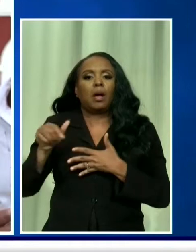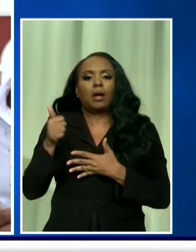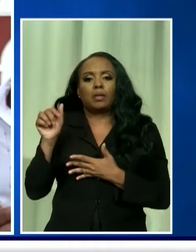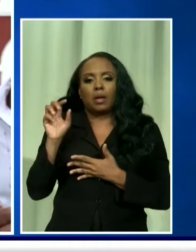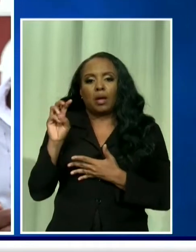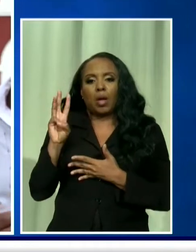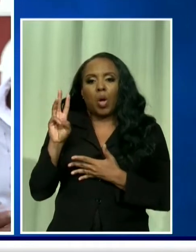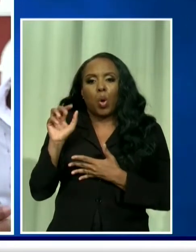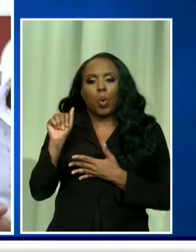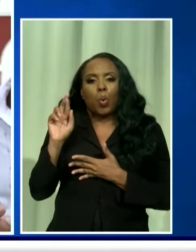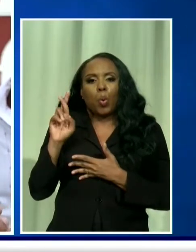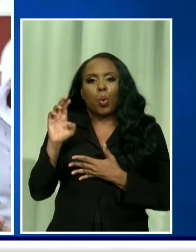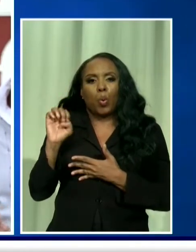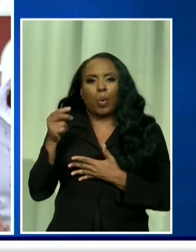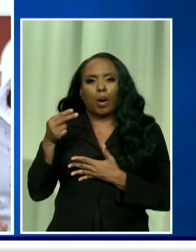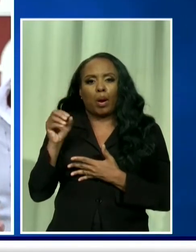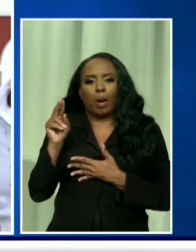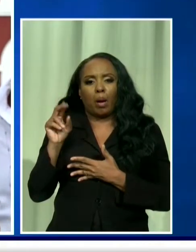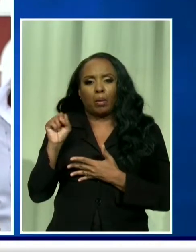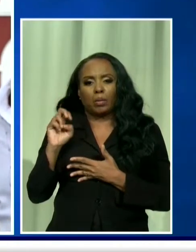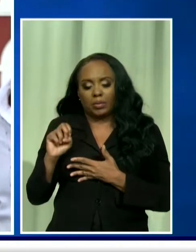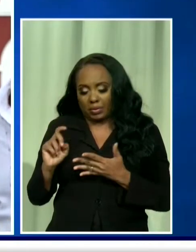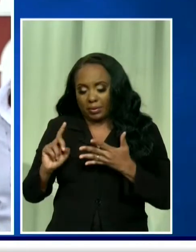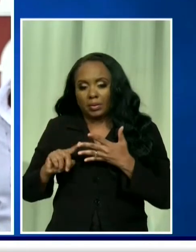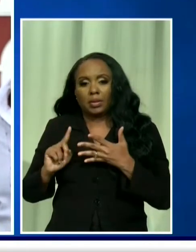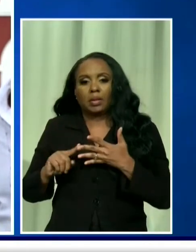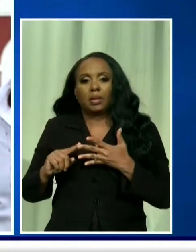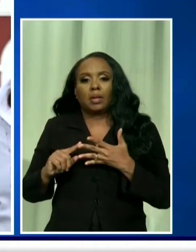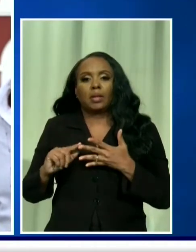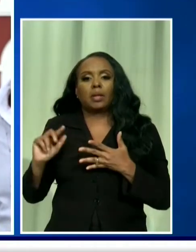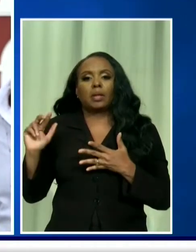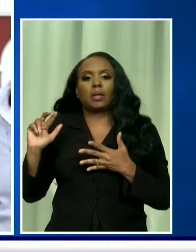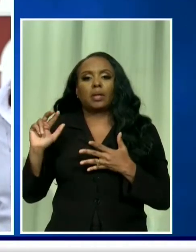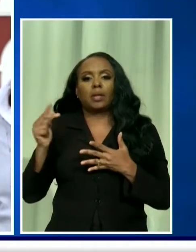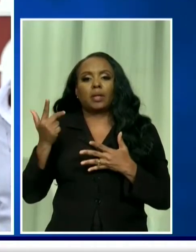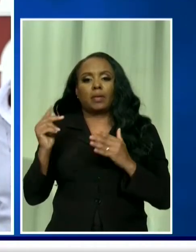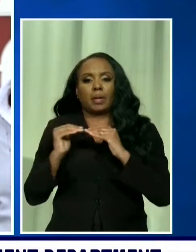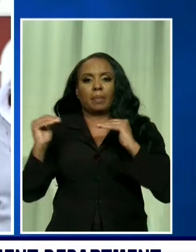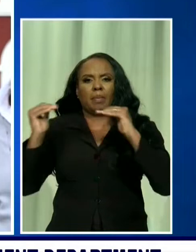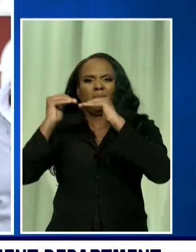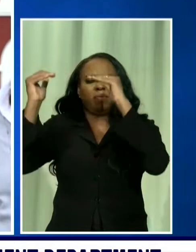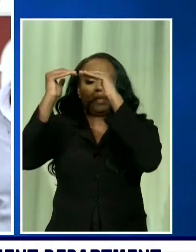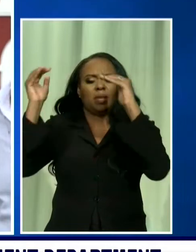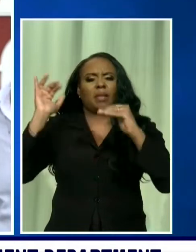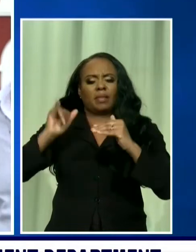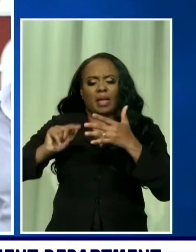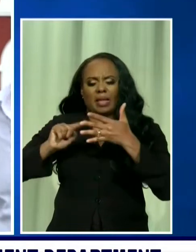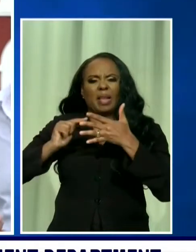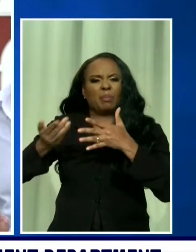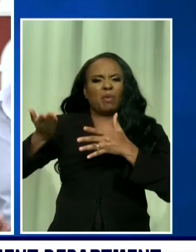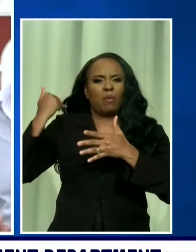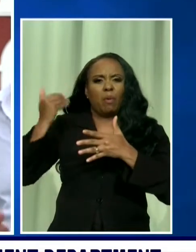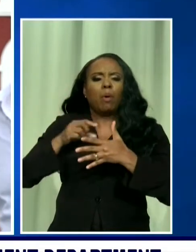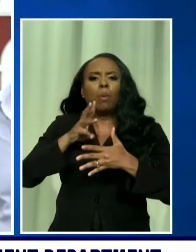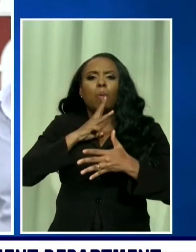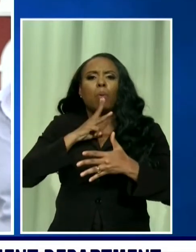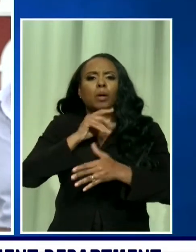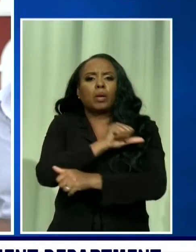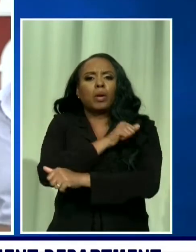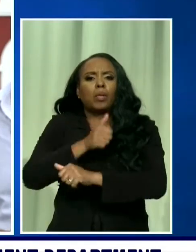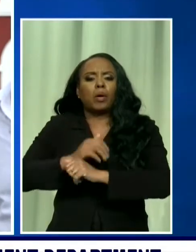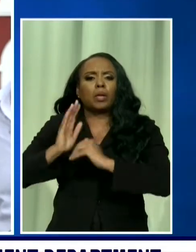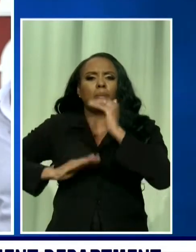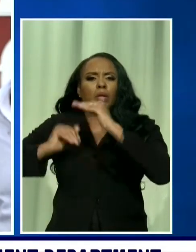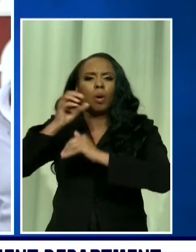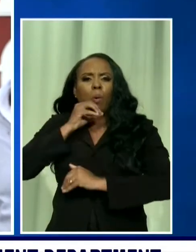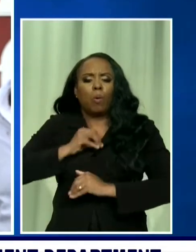gatehouse at MTW. After that is the 3-story building, what was formerly the Barbados Water Authority building. That one is scheduled to be done. We're also